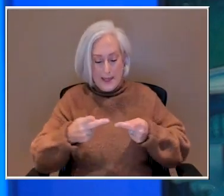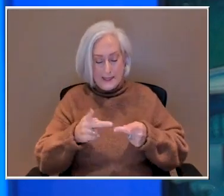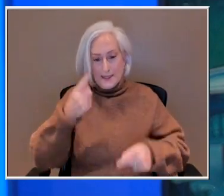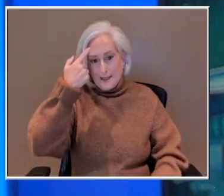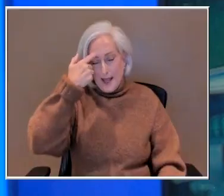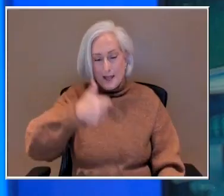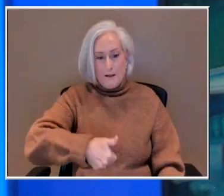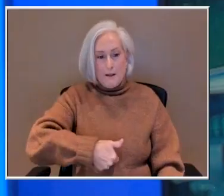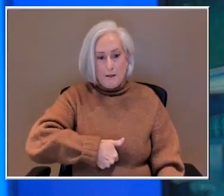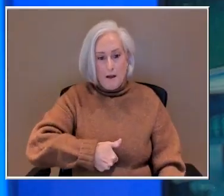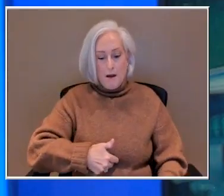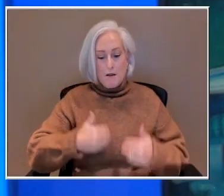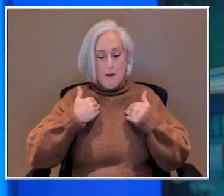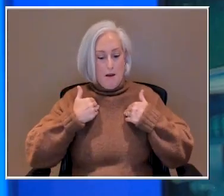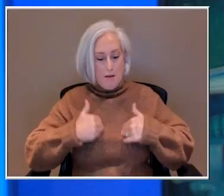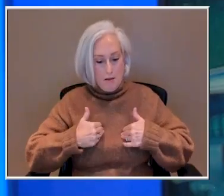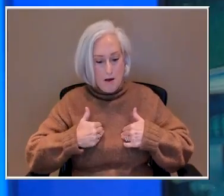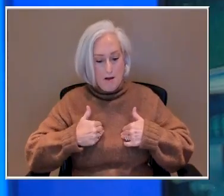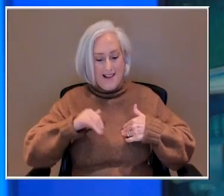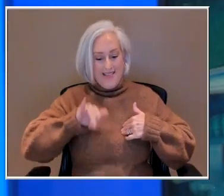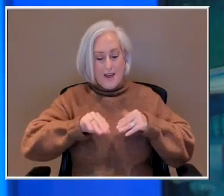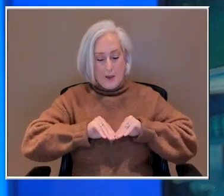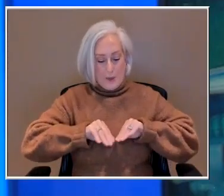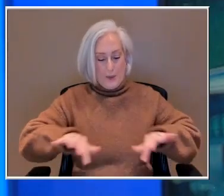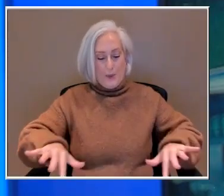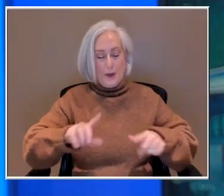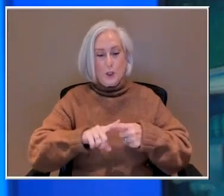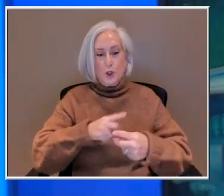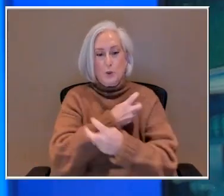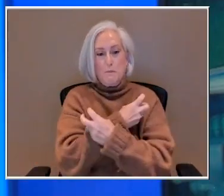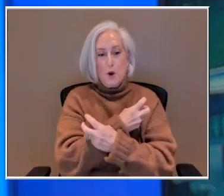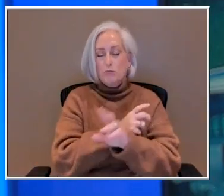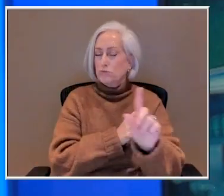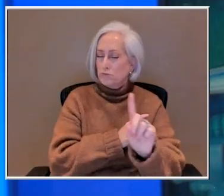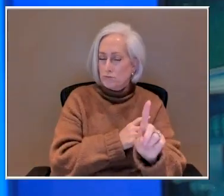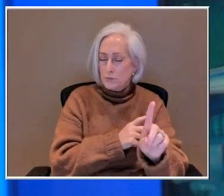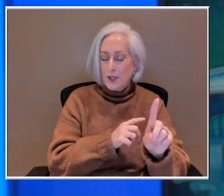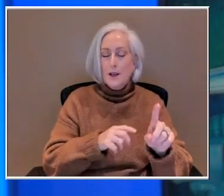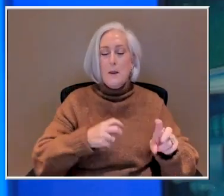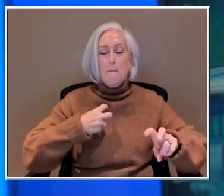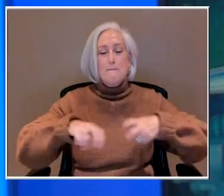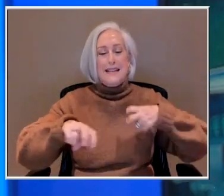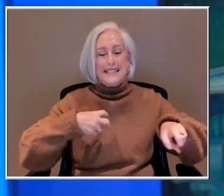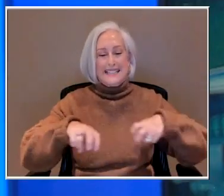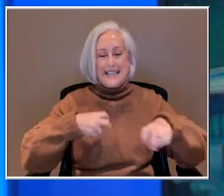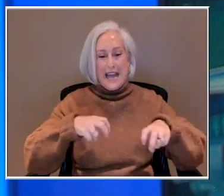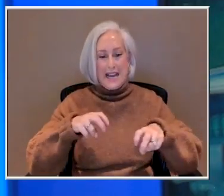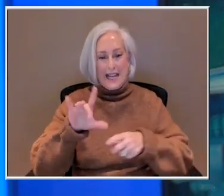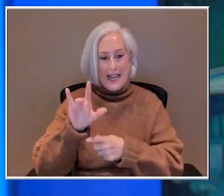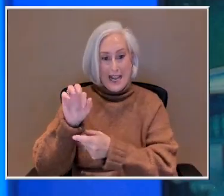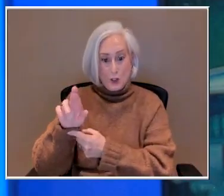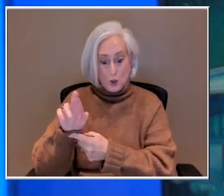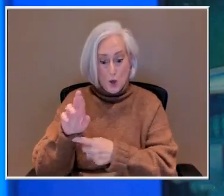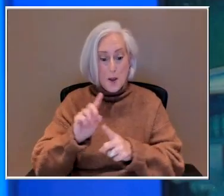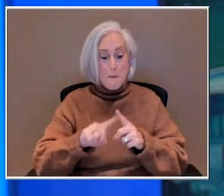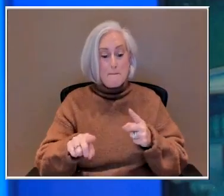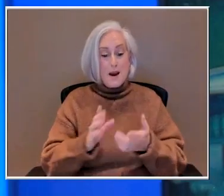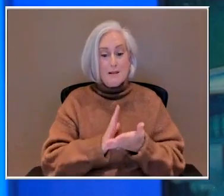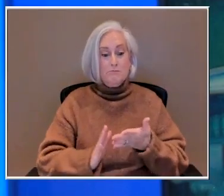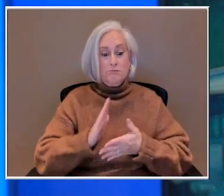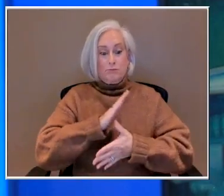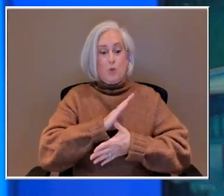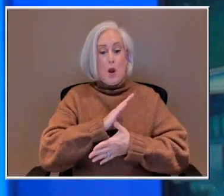the bone. That's not really bone cancer, that's metastatic cancer to bone. Osteosarcoma is a primary cancer of the bone